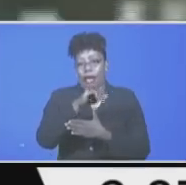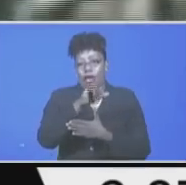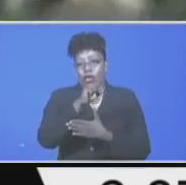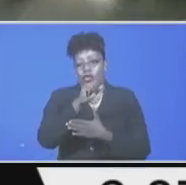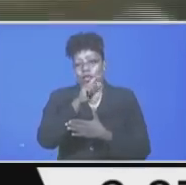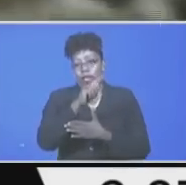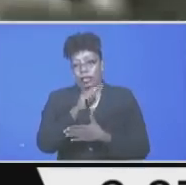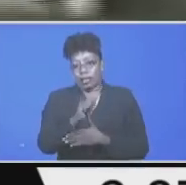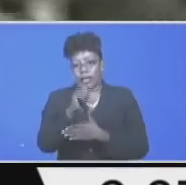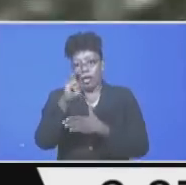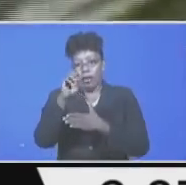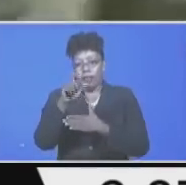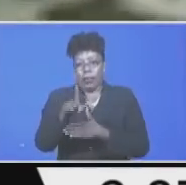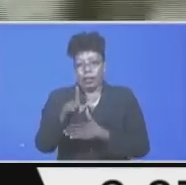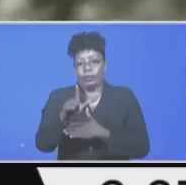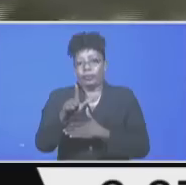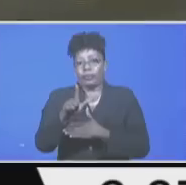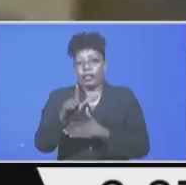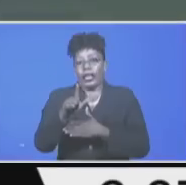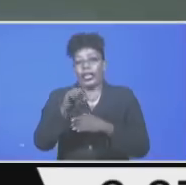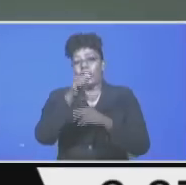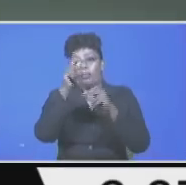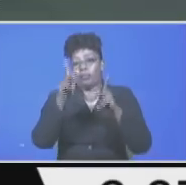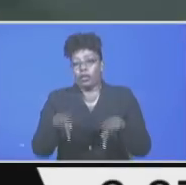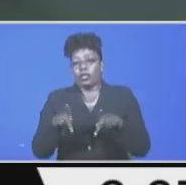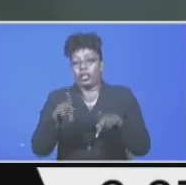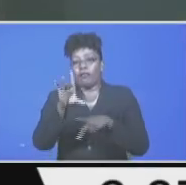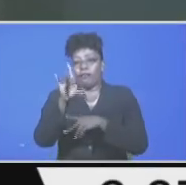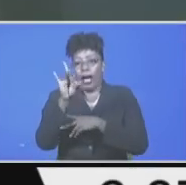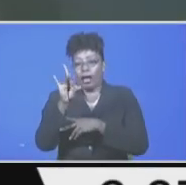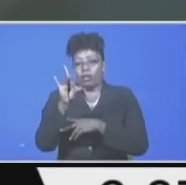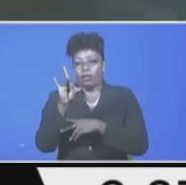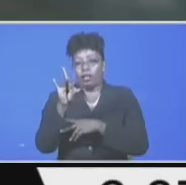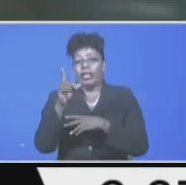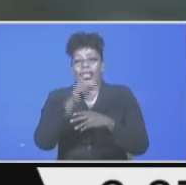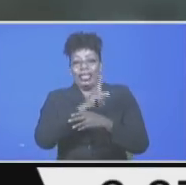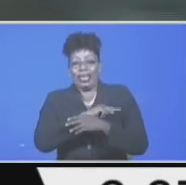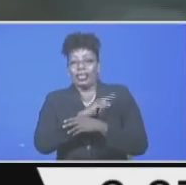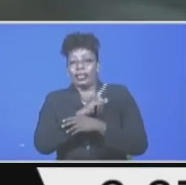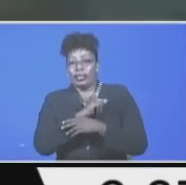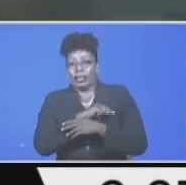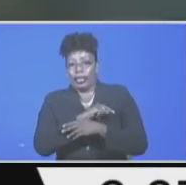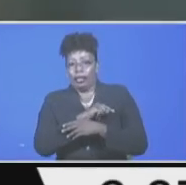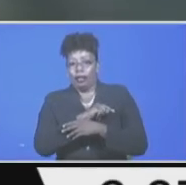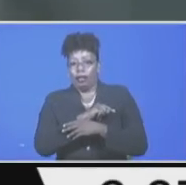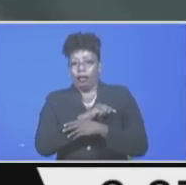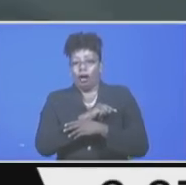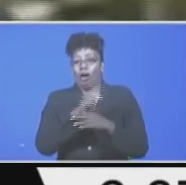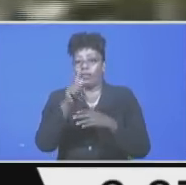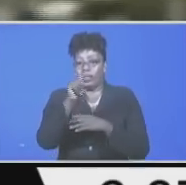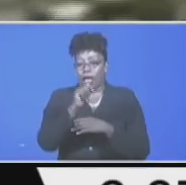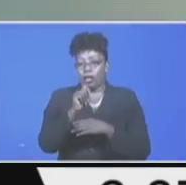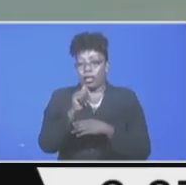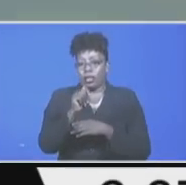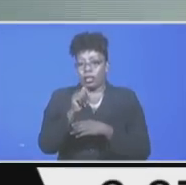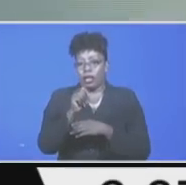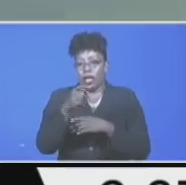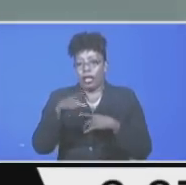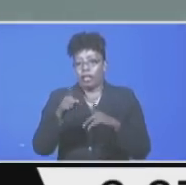for persons found guilty of a crime of terrorism to be fined $25 million or face 25 years in